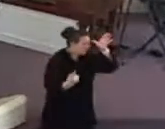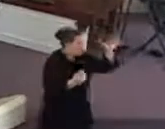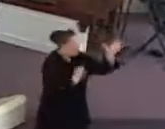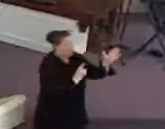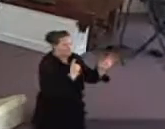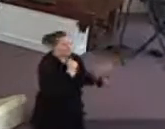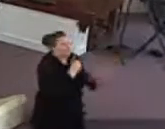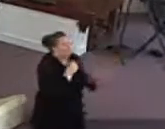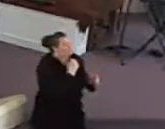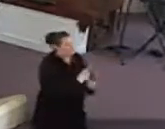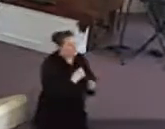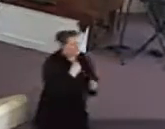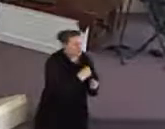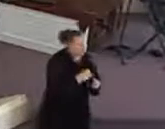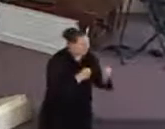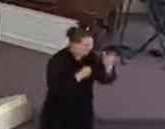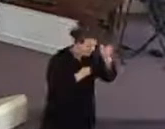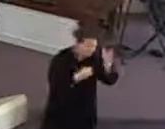And the father said,